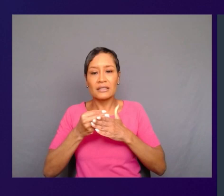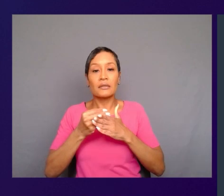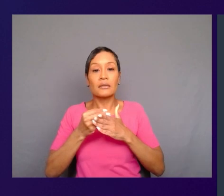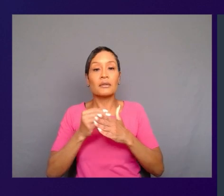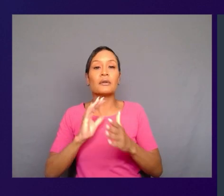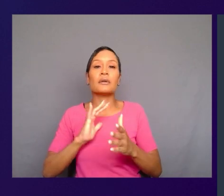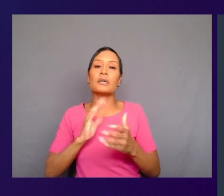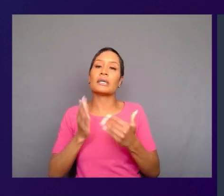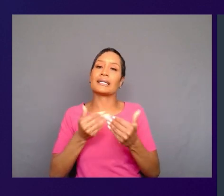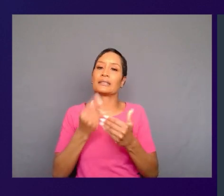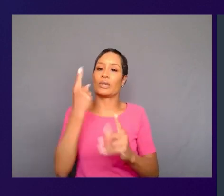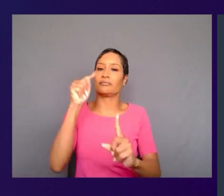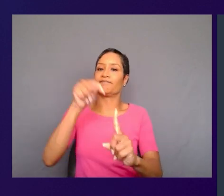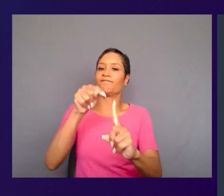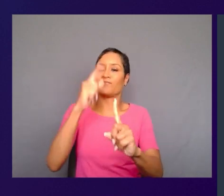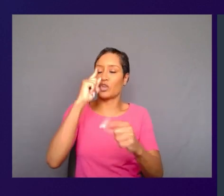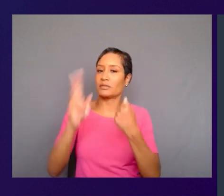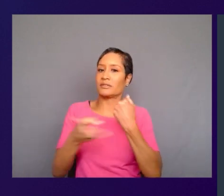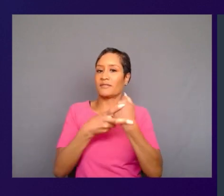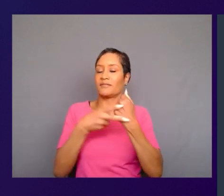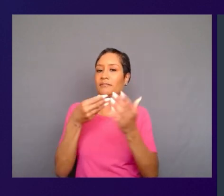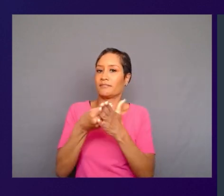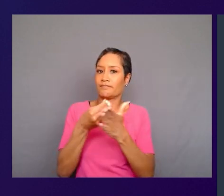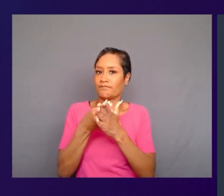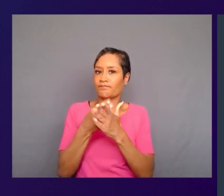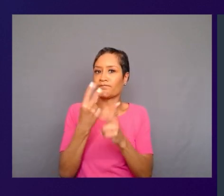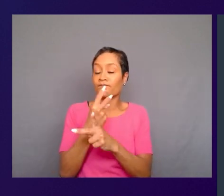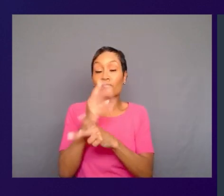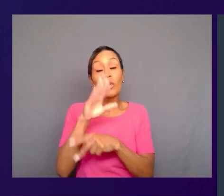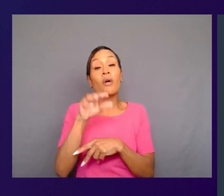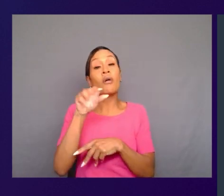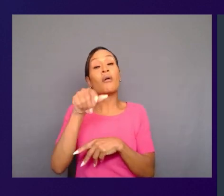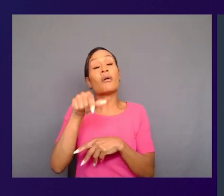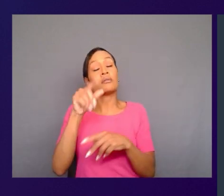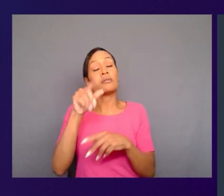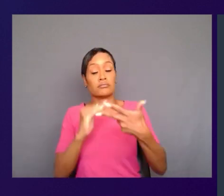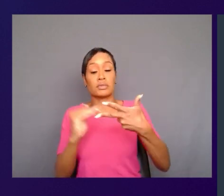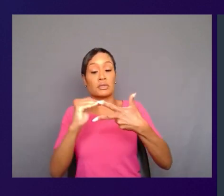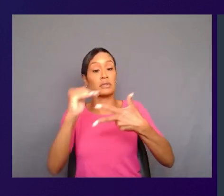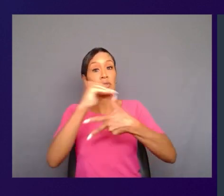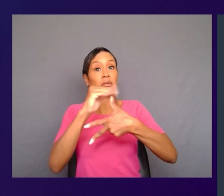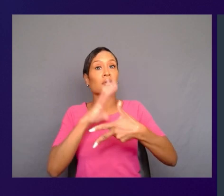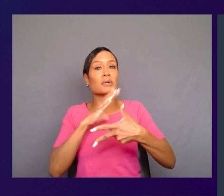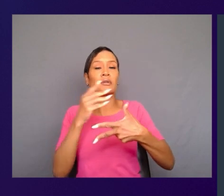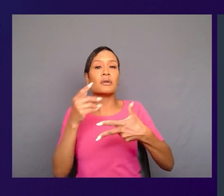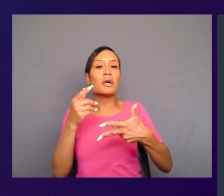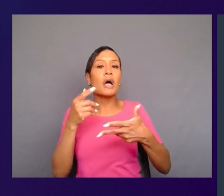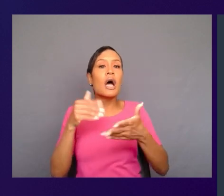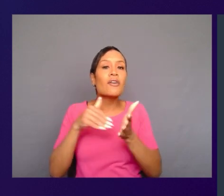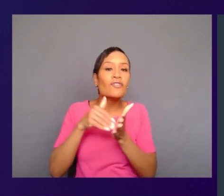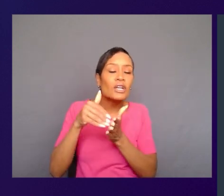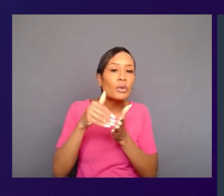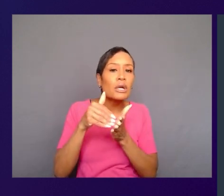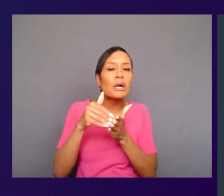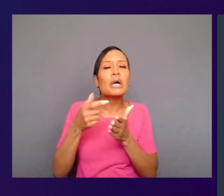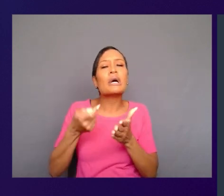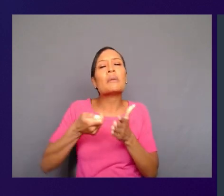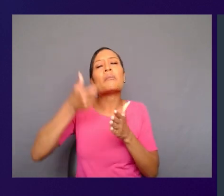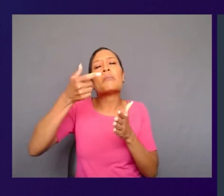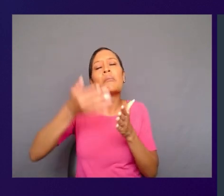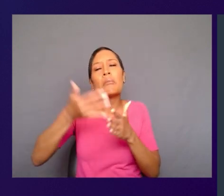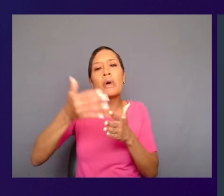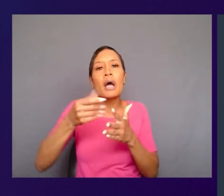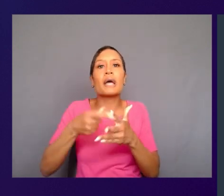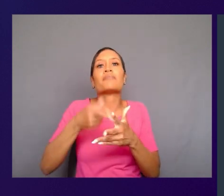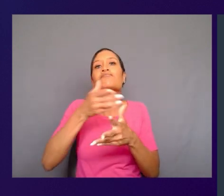to cost optimization. In fact, Amazon S3 Intelligent Tiering offers various tiers: frequent tier, infrequent access tier, and archive